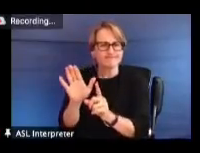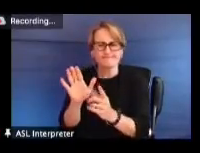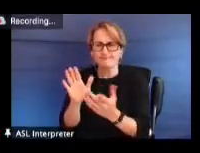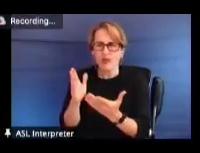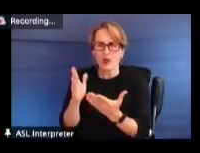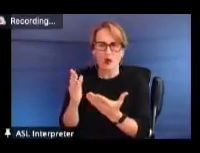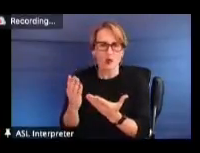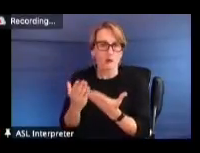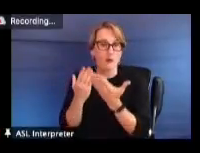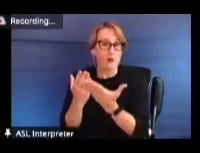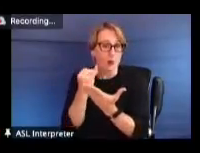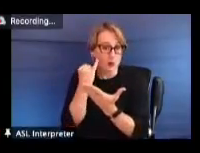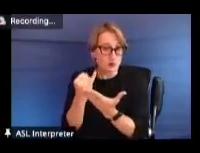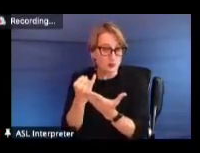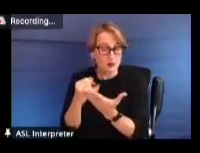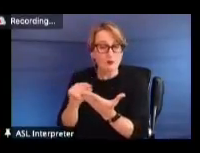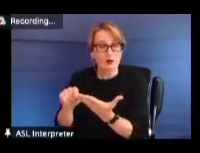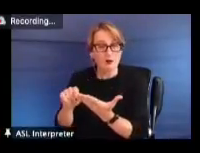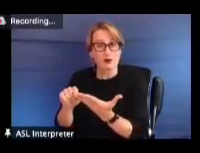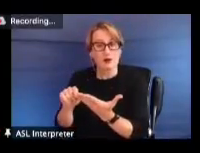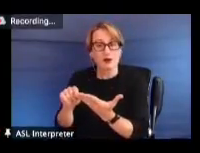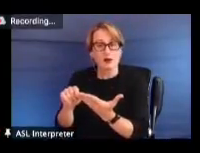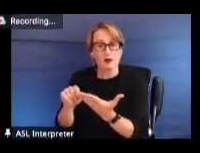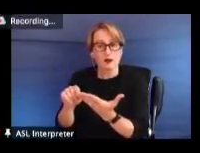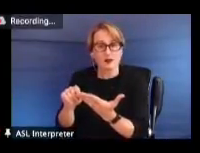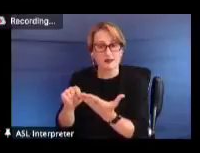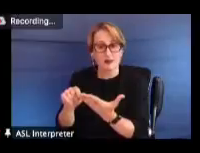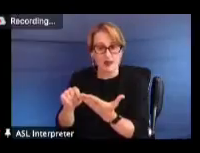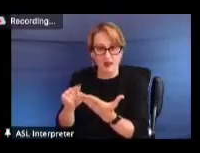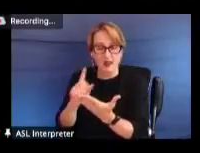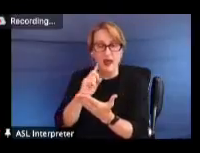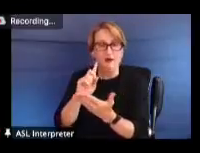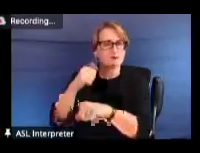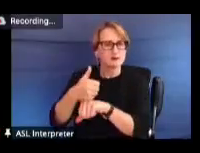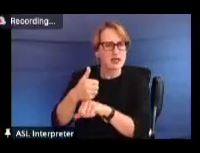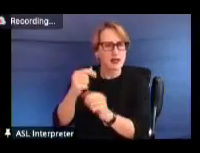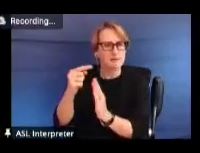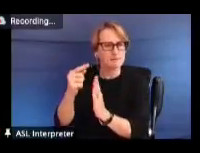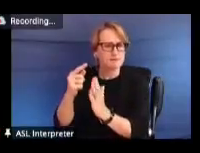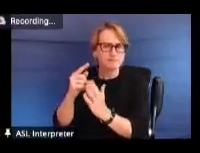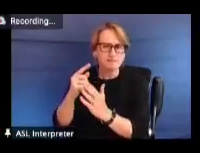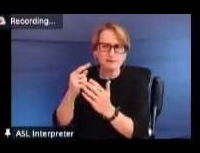proposal, a number of meetings for sketching